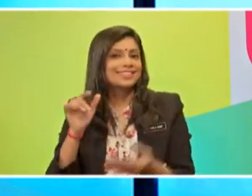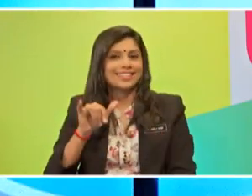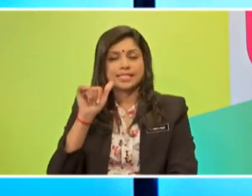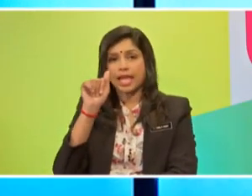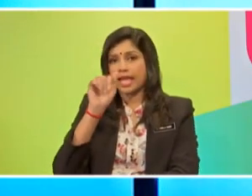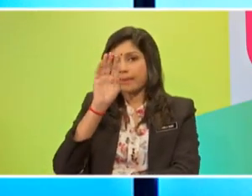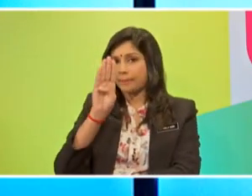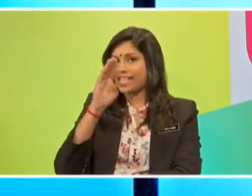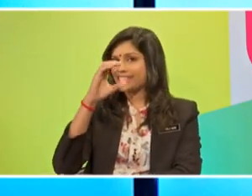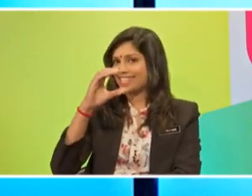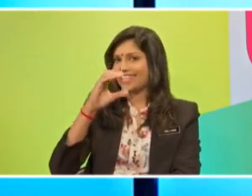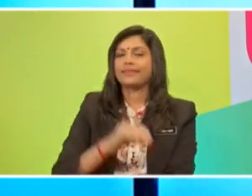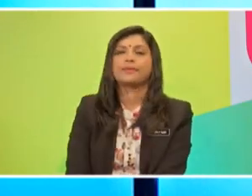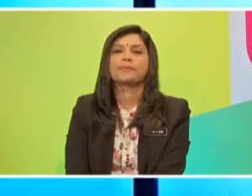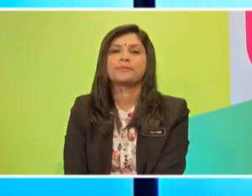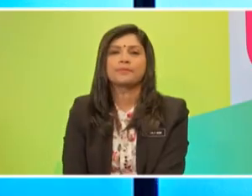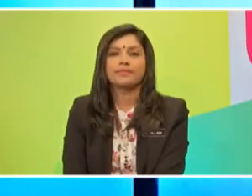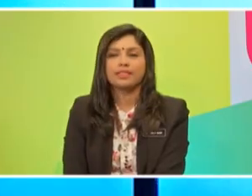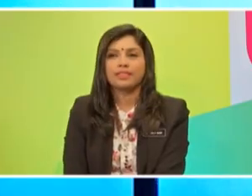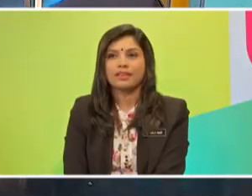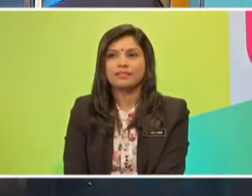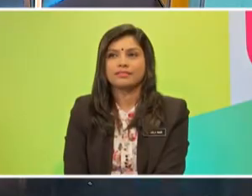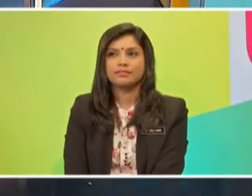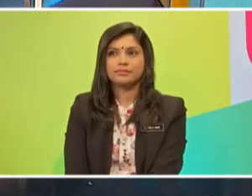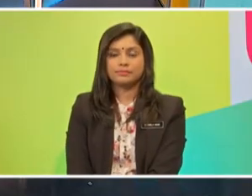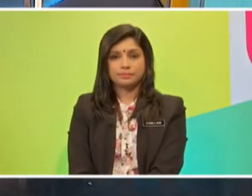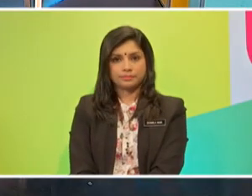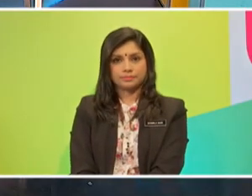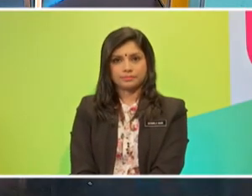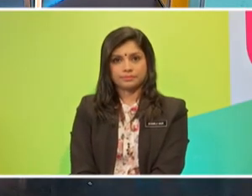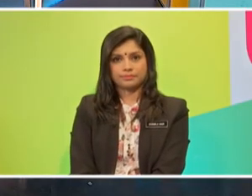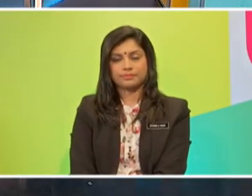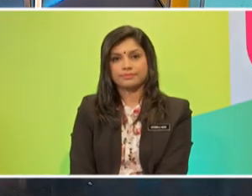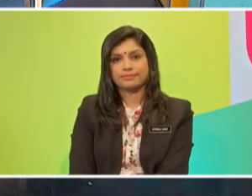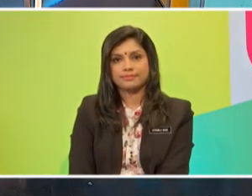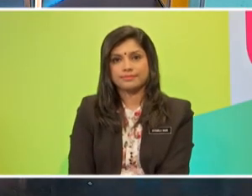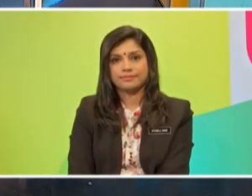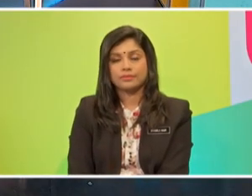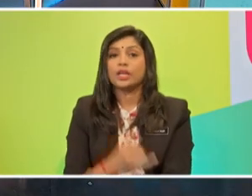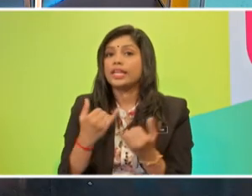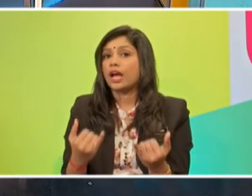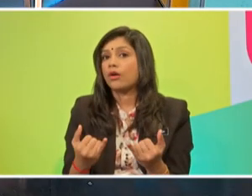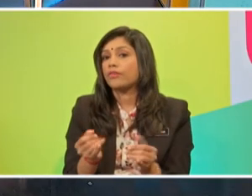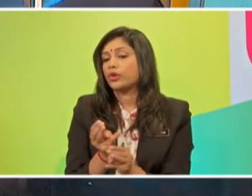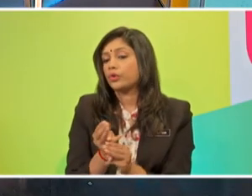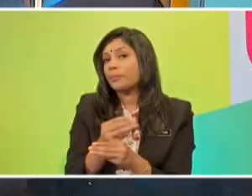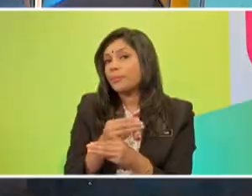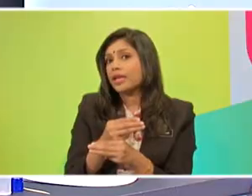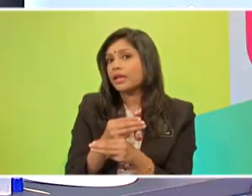capital ABCs. Yes. All right, so over to you, teacher. Okay, Sean, now we are going to make some